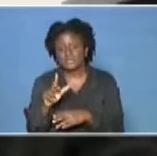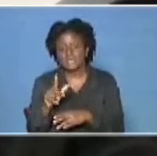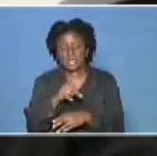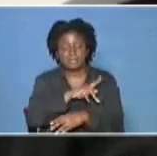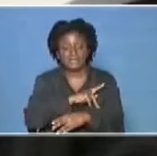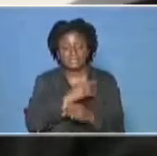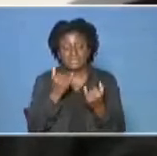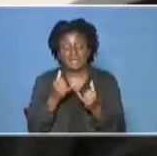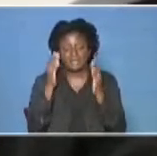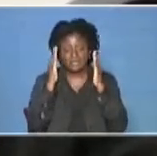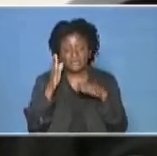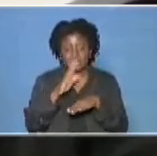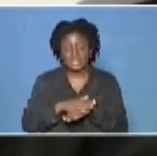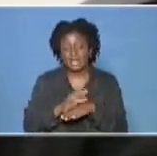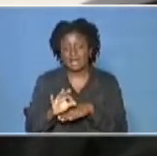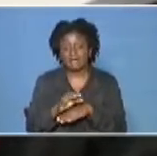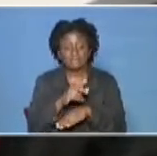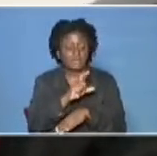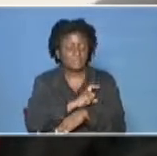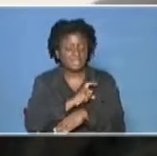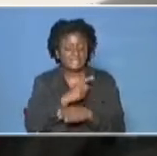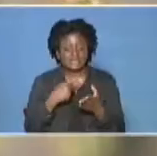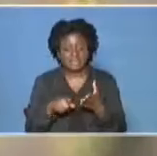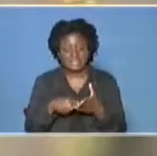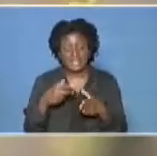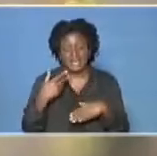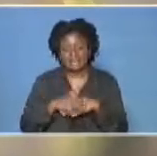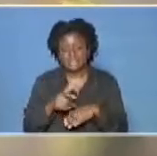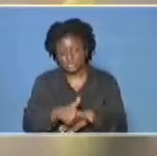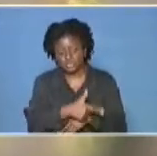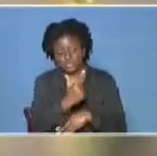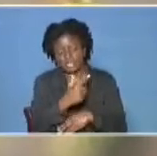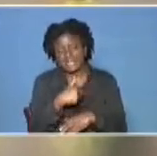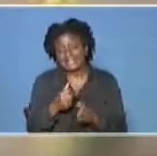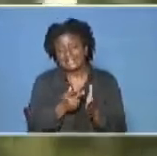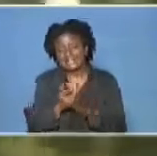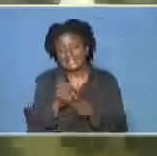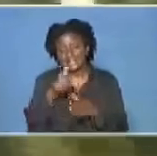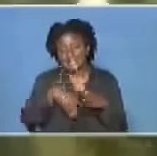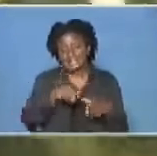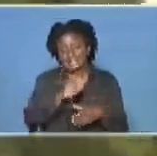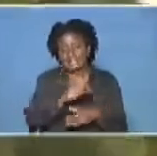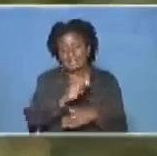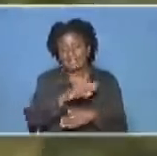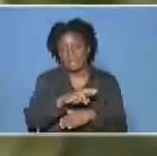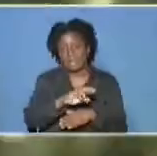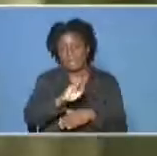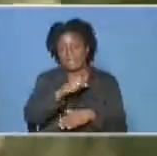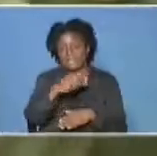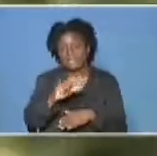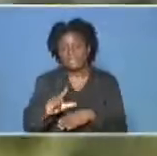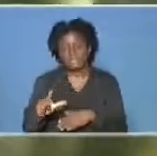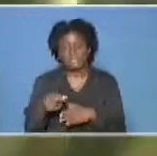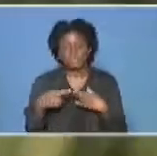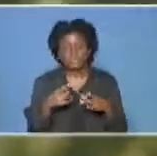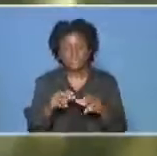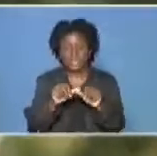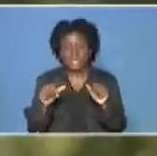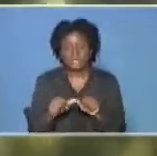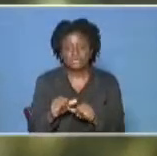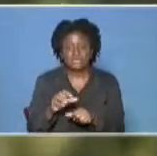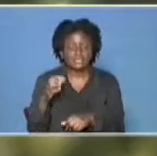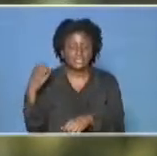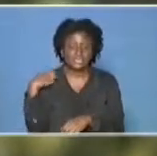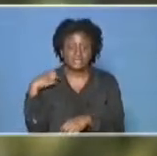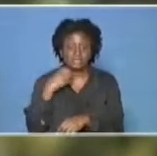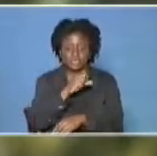the focus of a police investigation after being shot and killed in the Marshall Road area. Chief Superintendent Michael Johnson